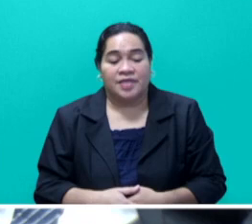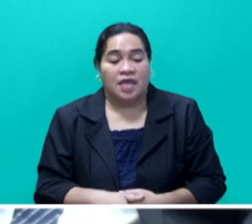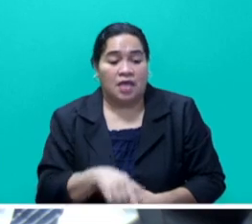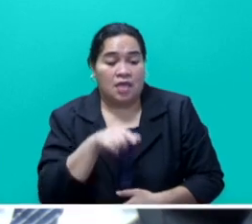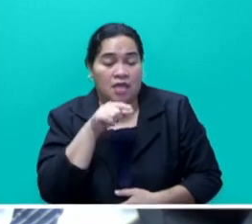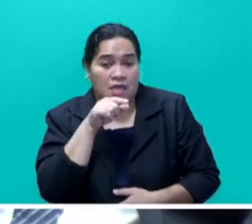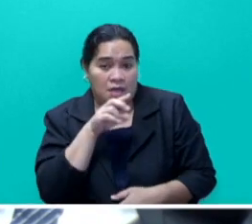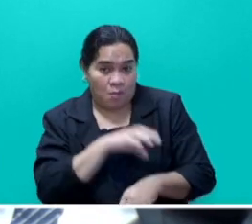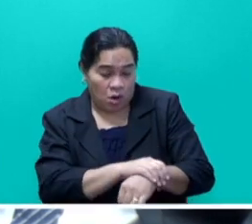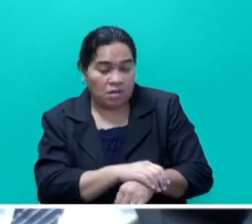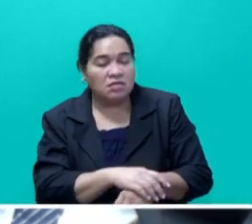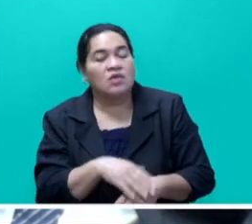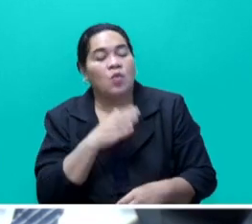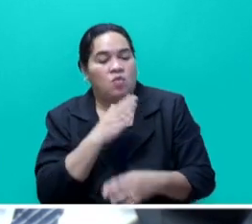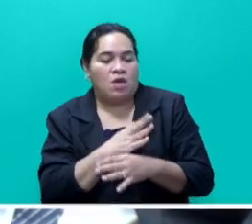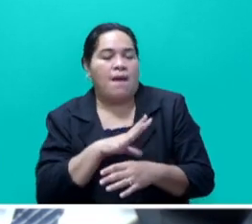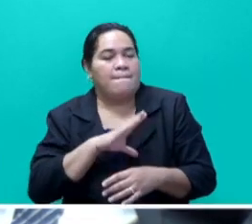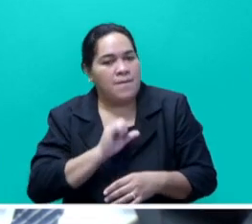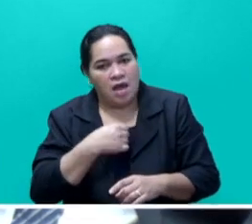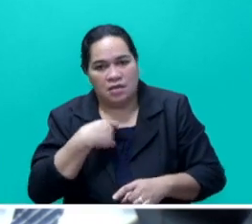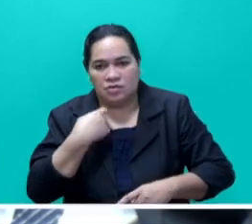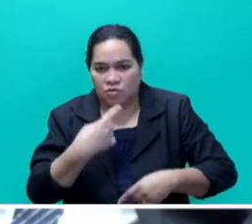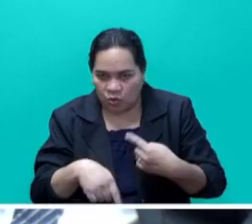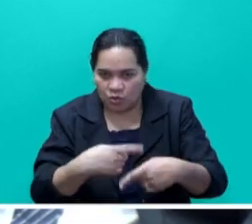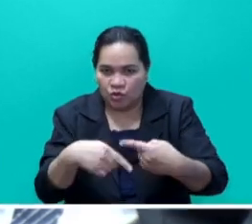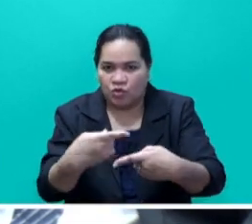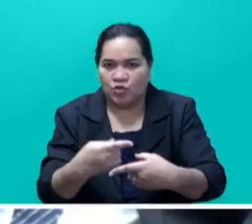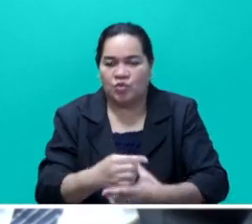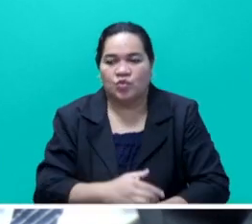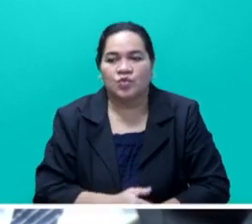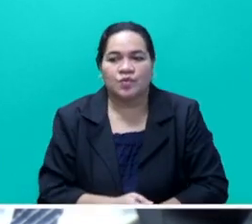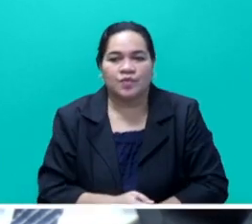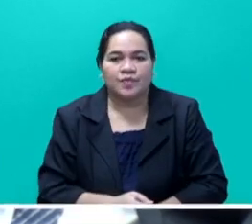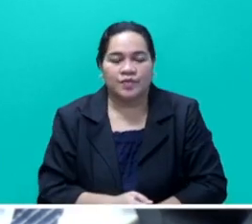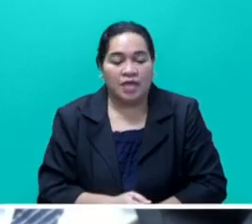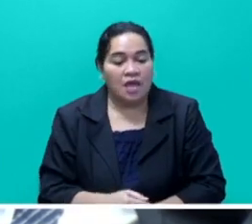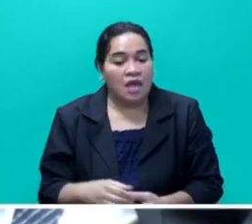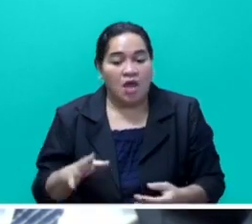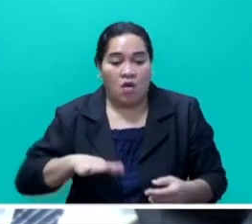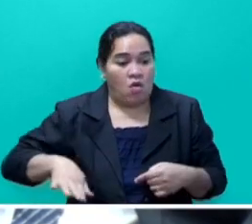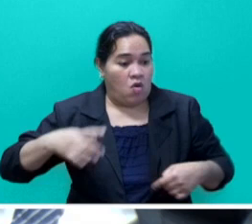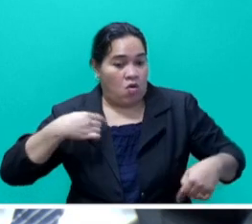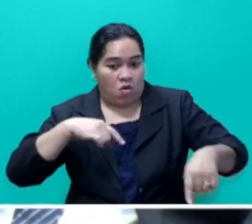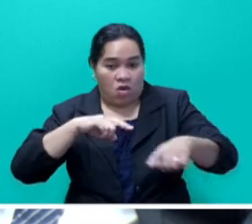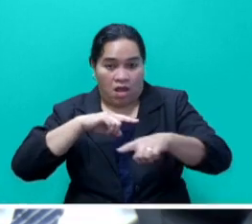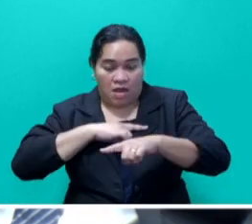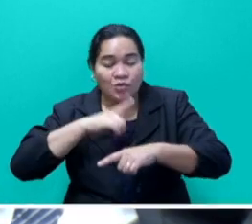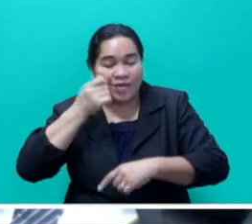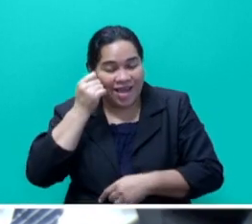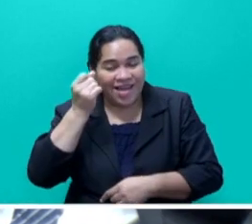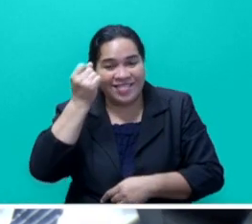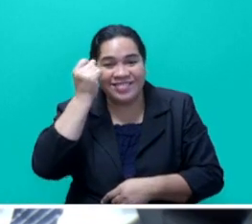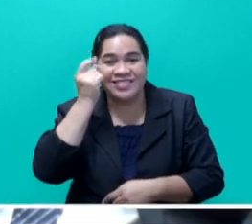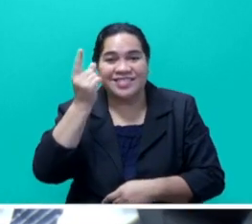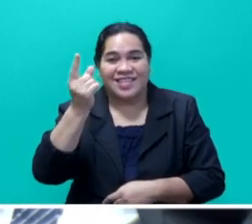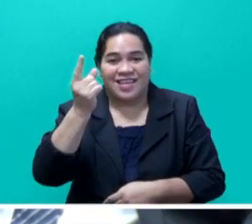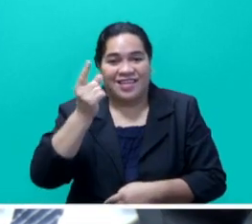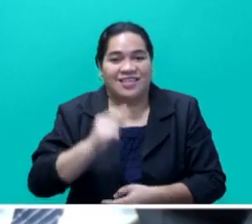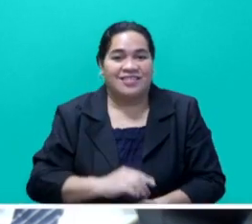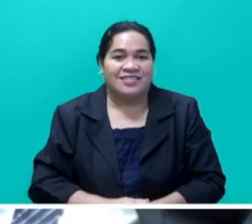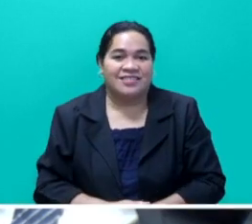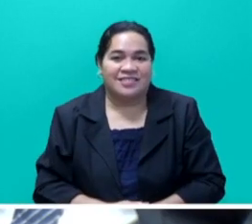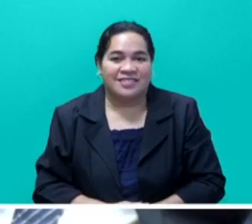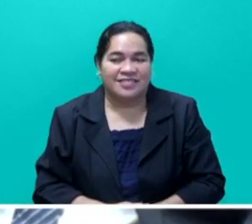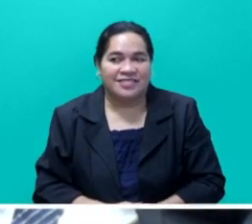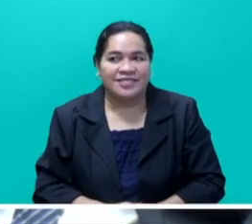has to continue, and we all in this August House do very well understand